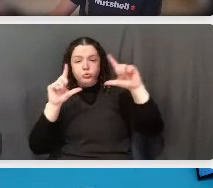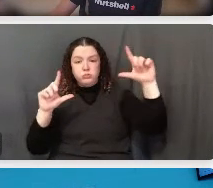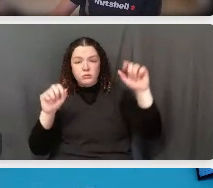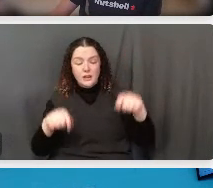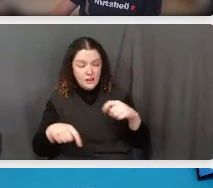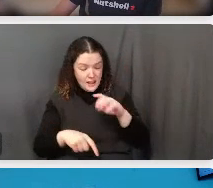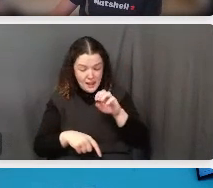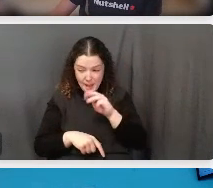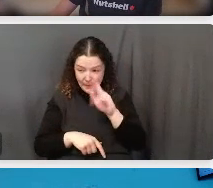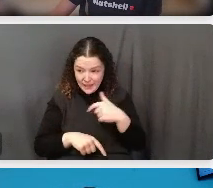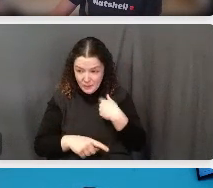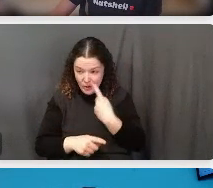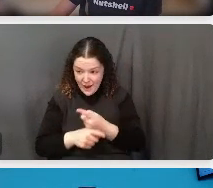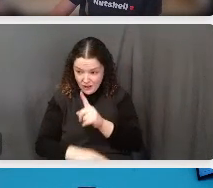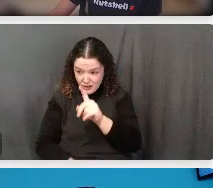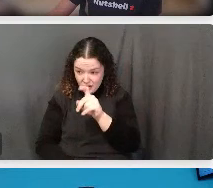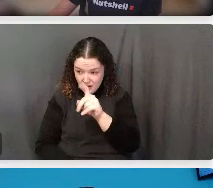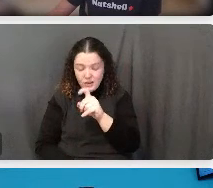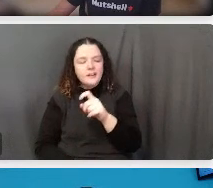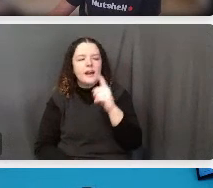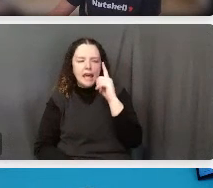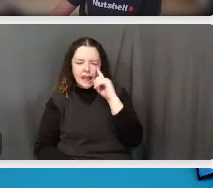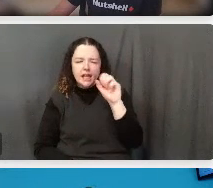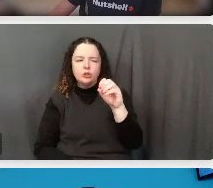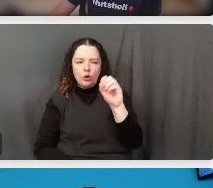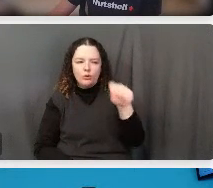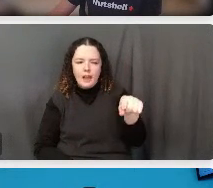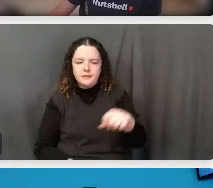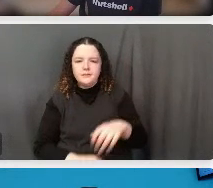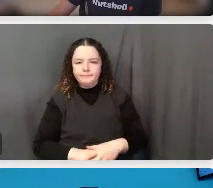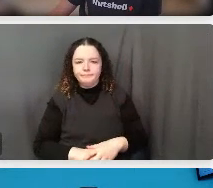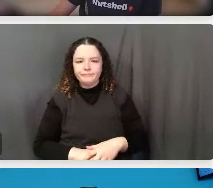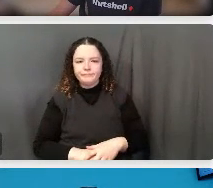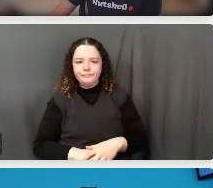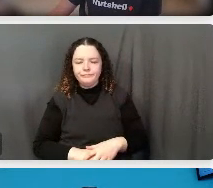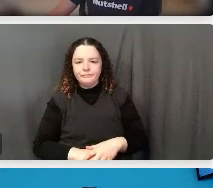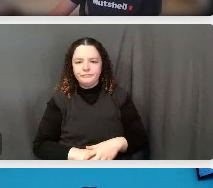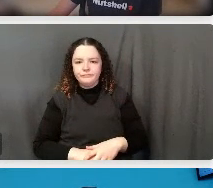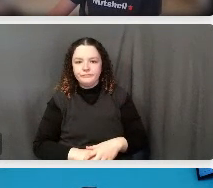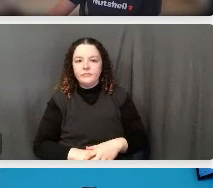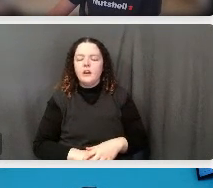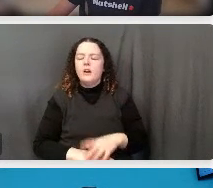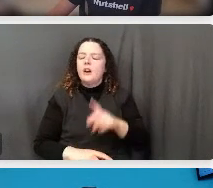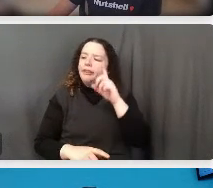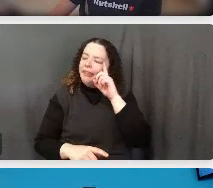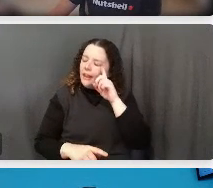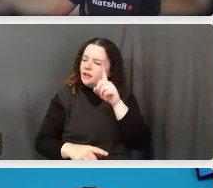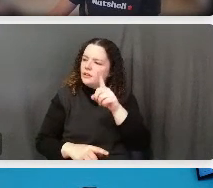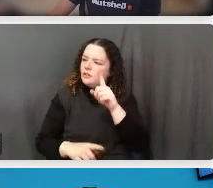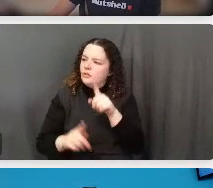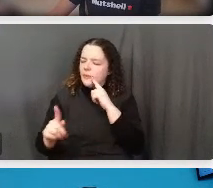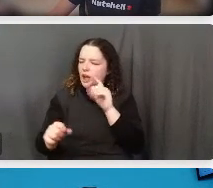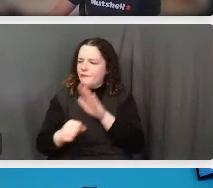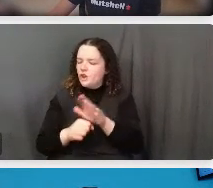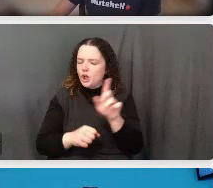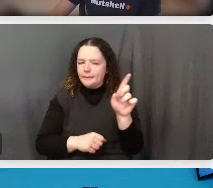there? I believe so, yes. And I Mhm. think you're also able to, I'm just confirming in my other screen,